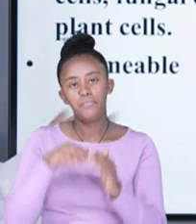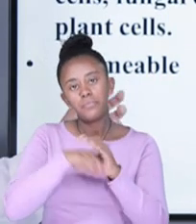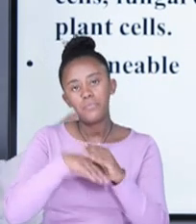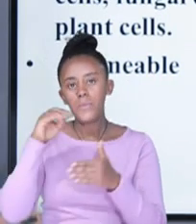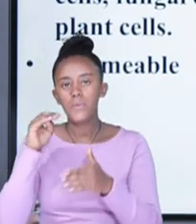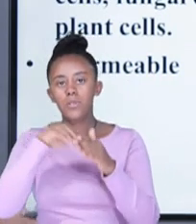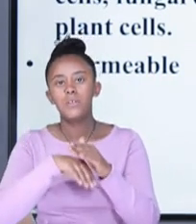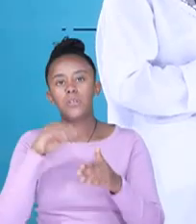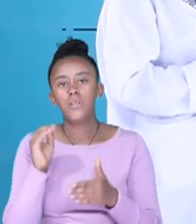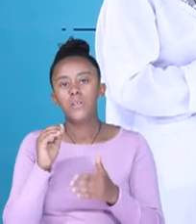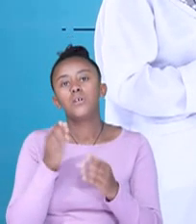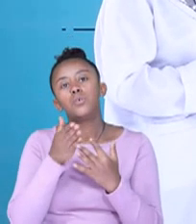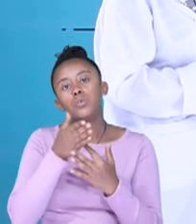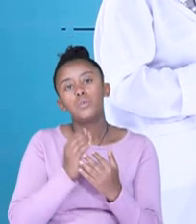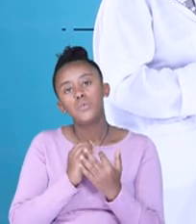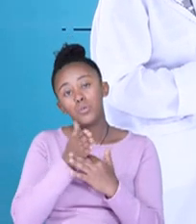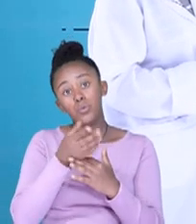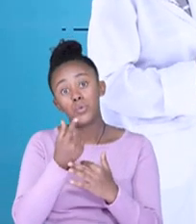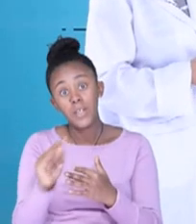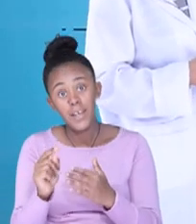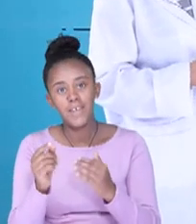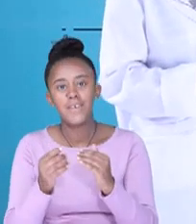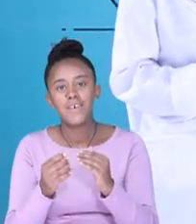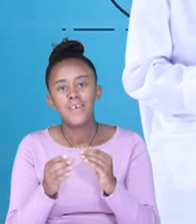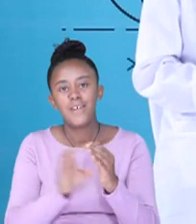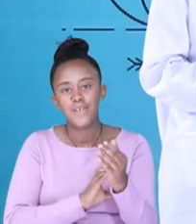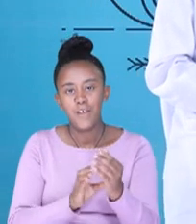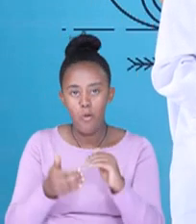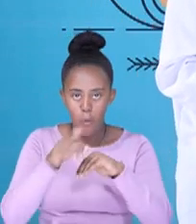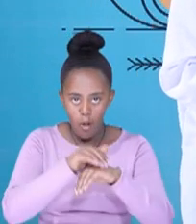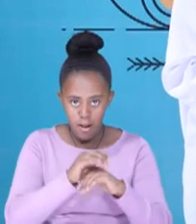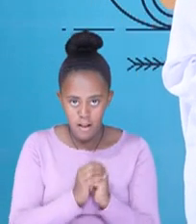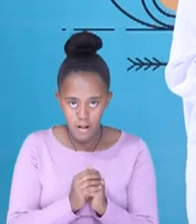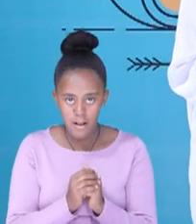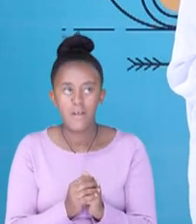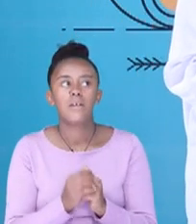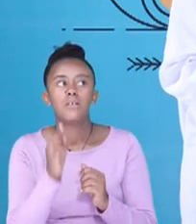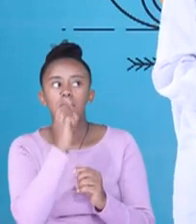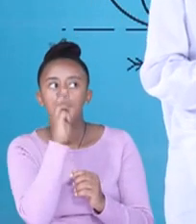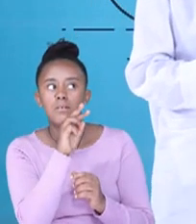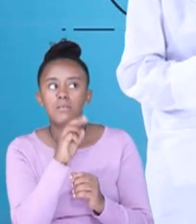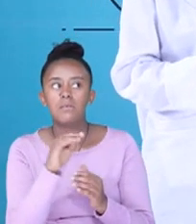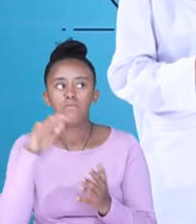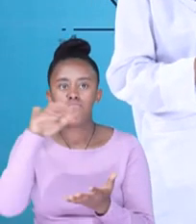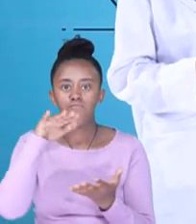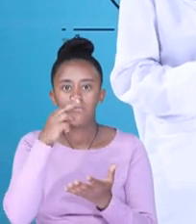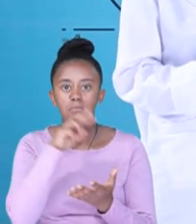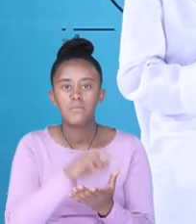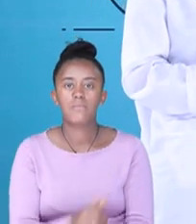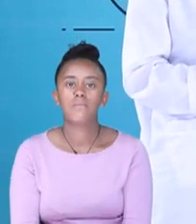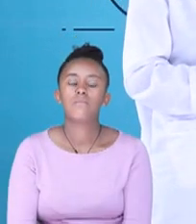out through the cell wall. And here the structure shows plant cell wall, which